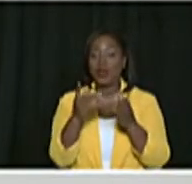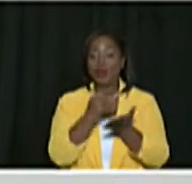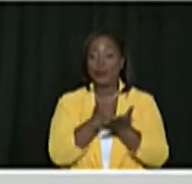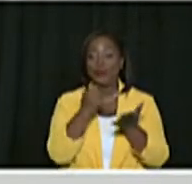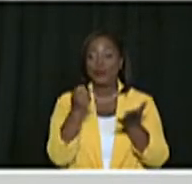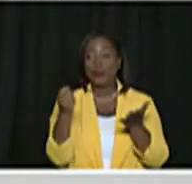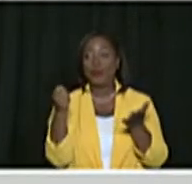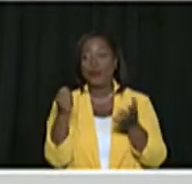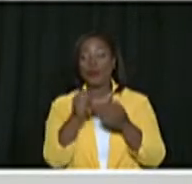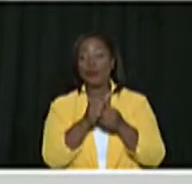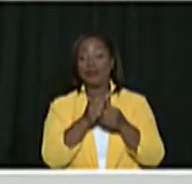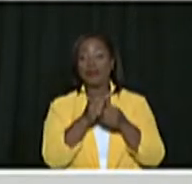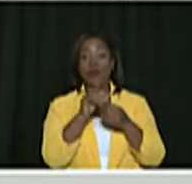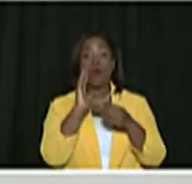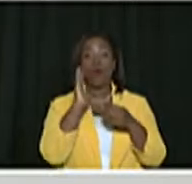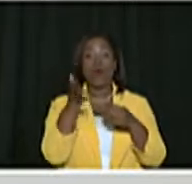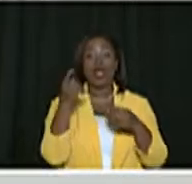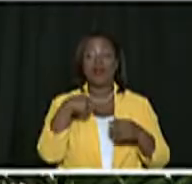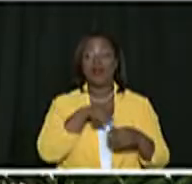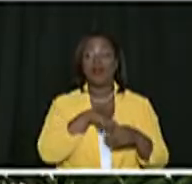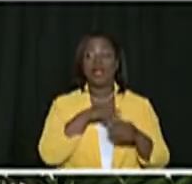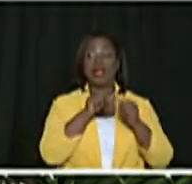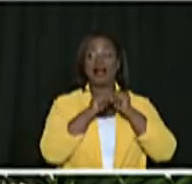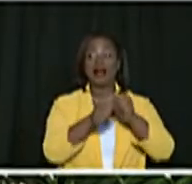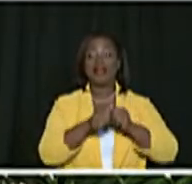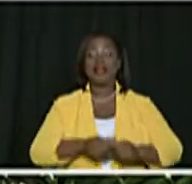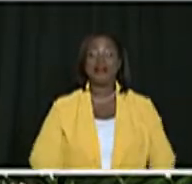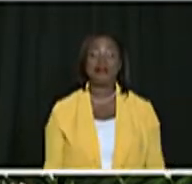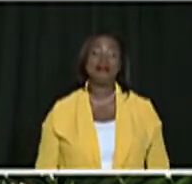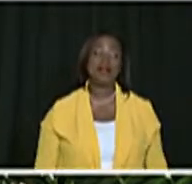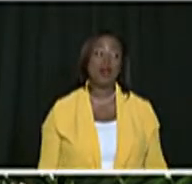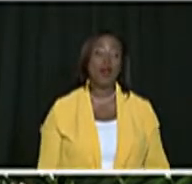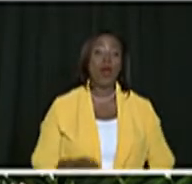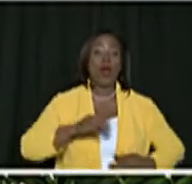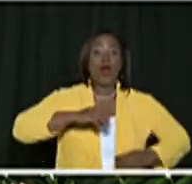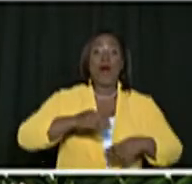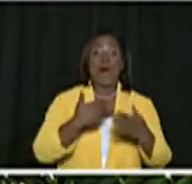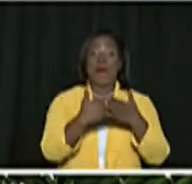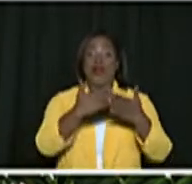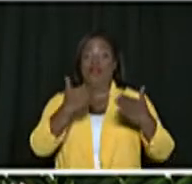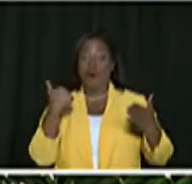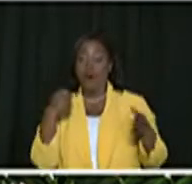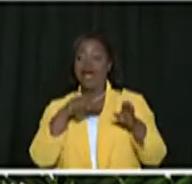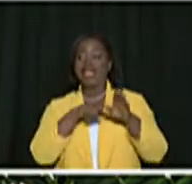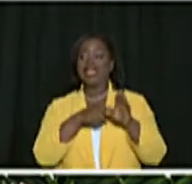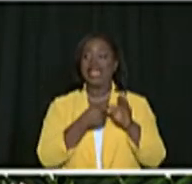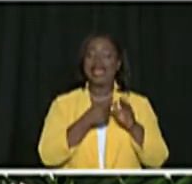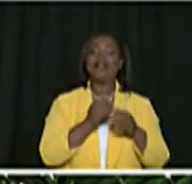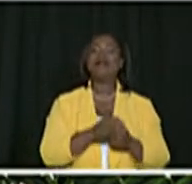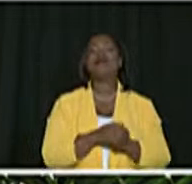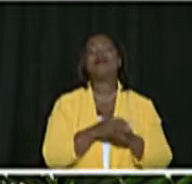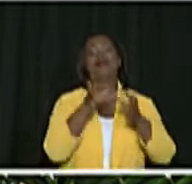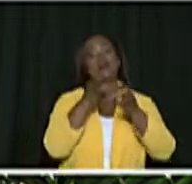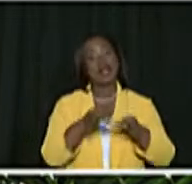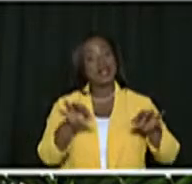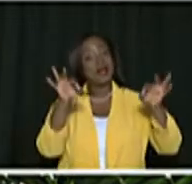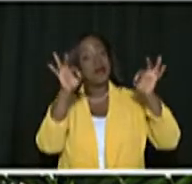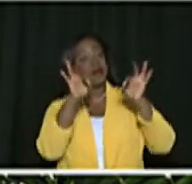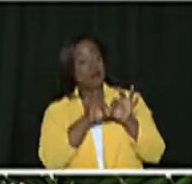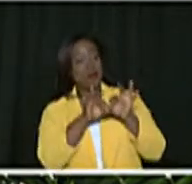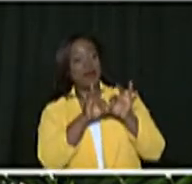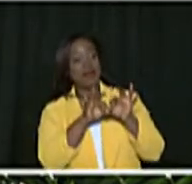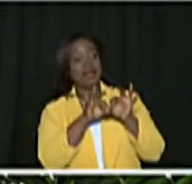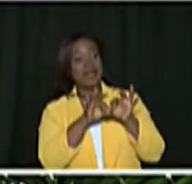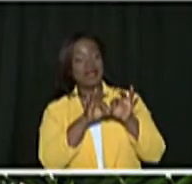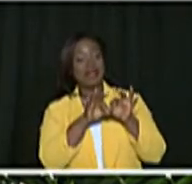Is this likely to continue? All right, well, before I even go there, Yes. Dervin, I think it's important that we get the message out there